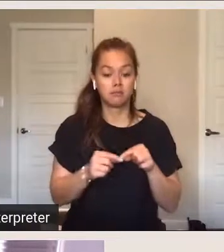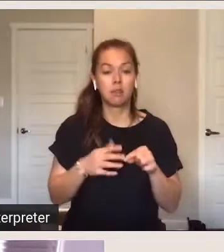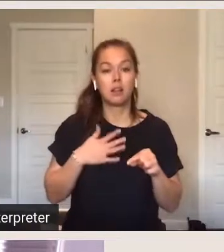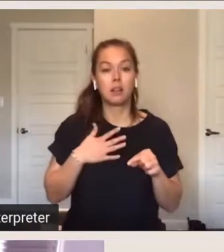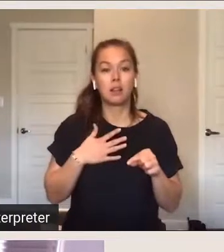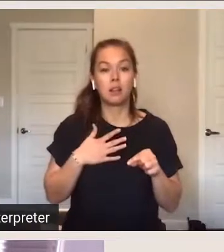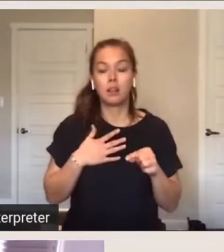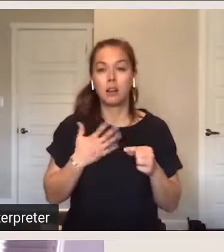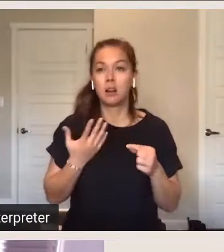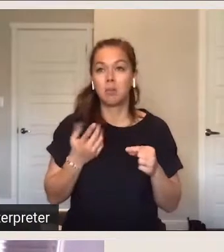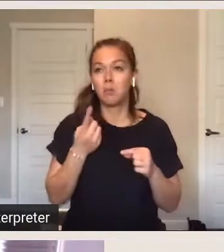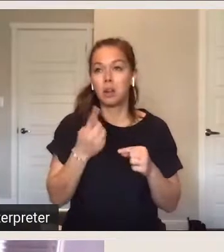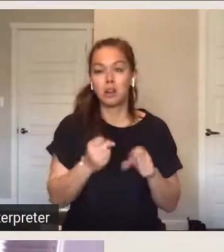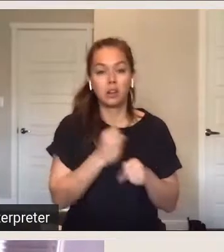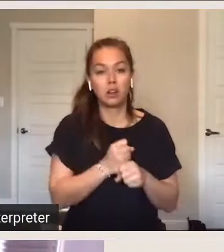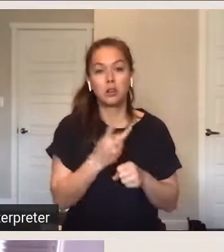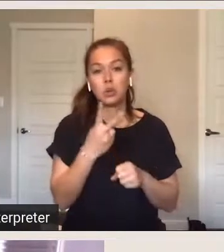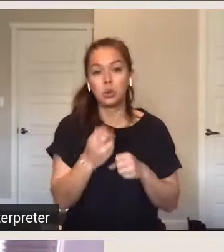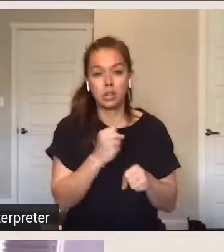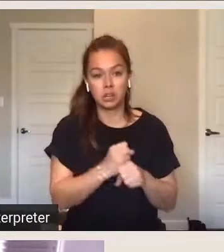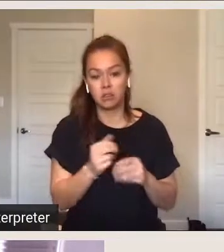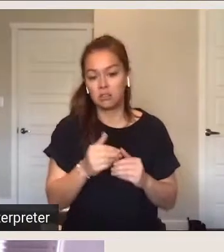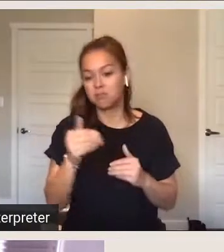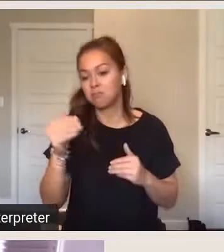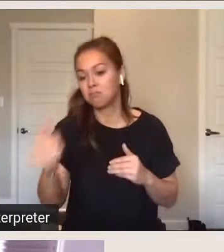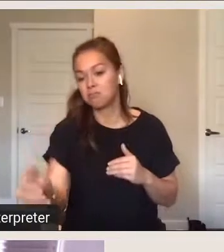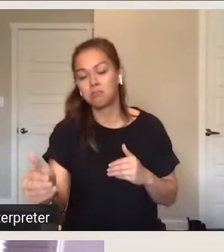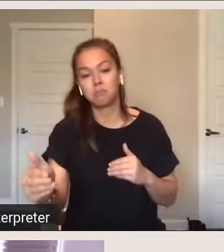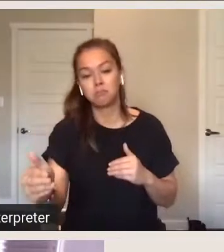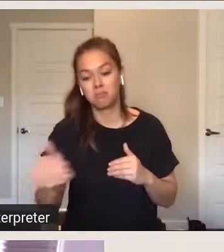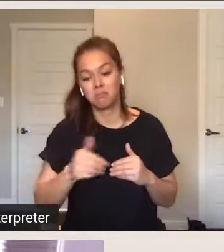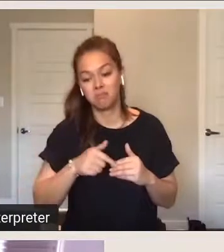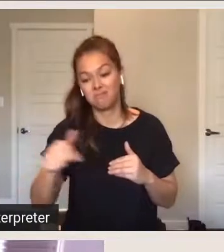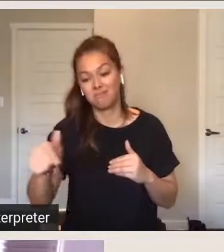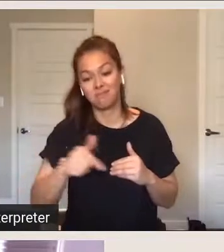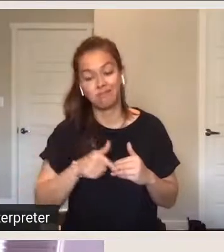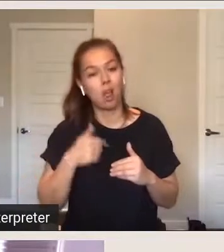wouldn't dare to even open them because